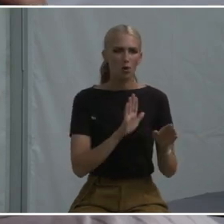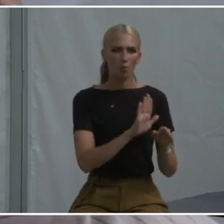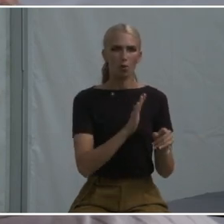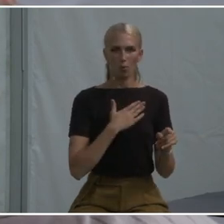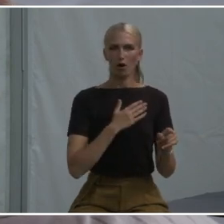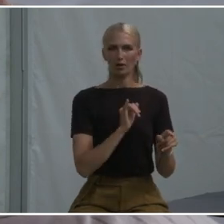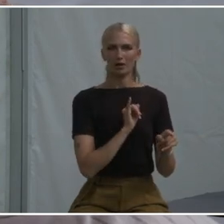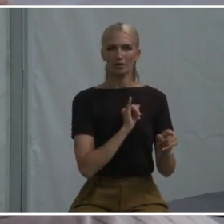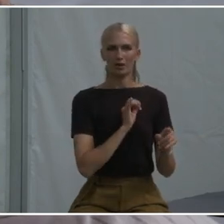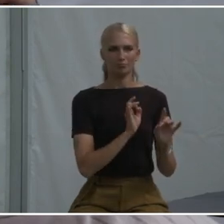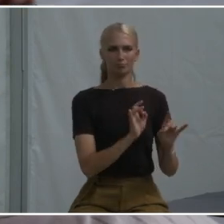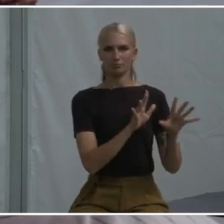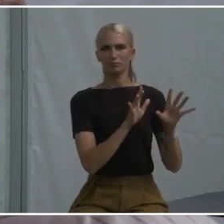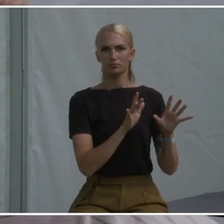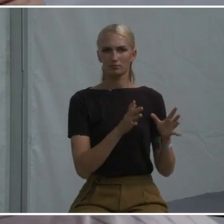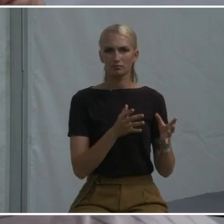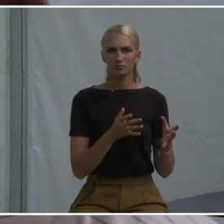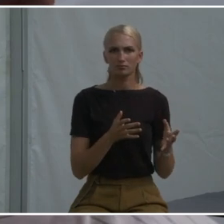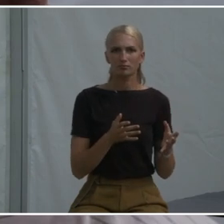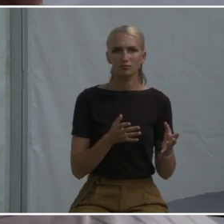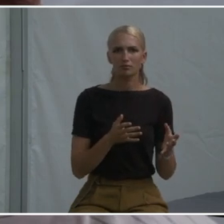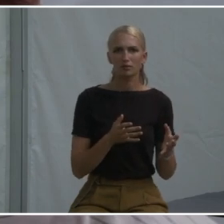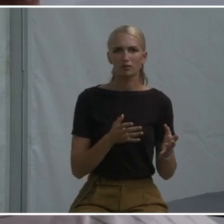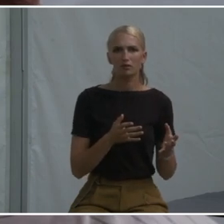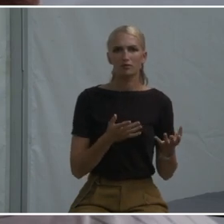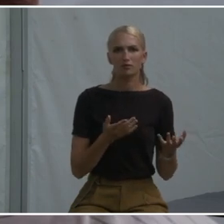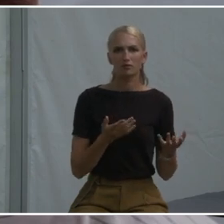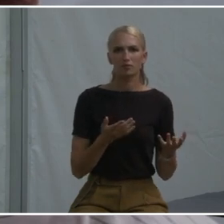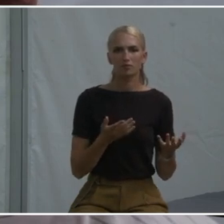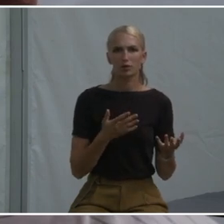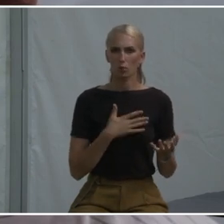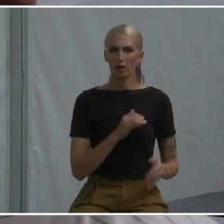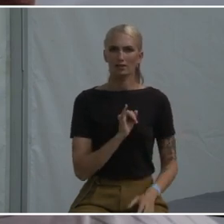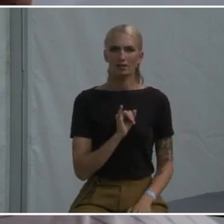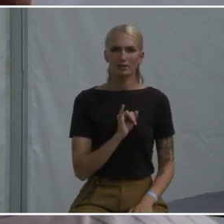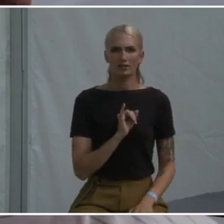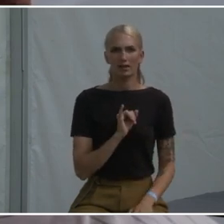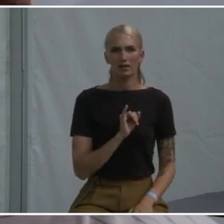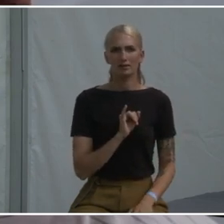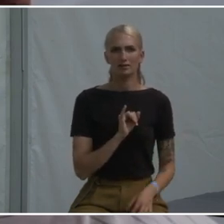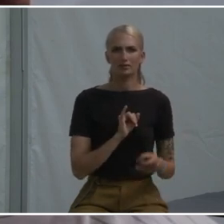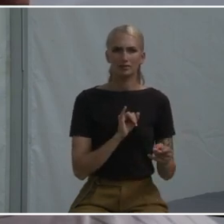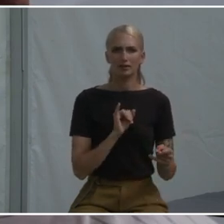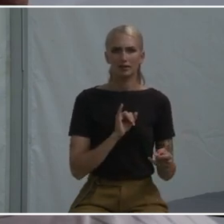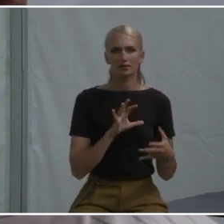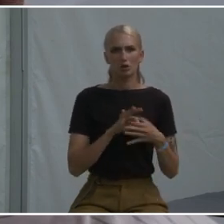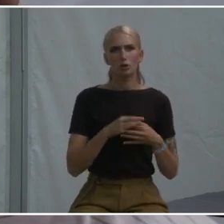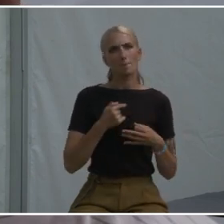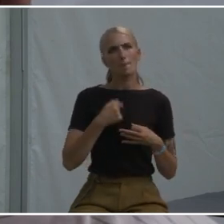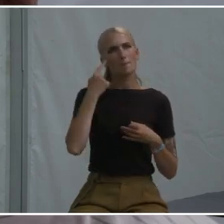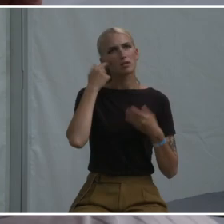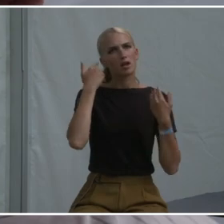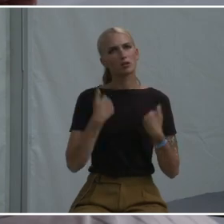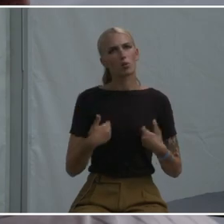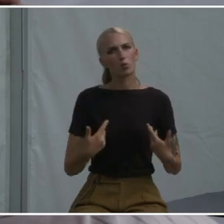because what we think of ourselves as isn't, or what our identity is, isn't so much what we think of ourselves, but what we think